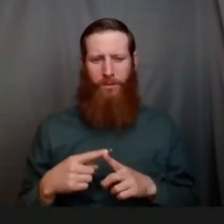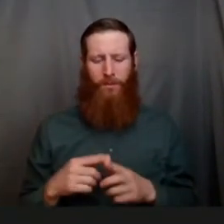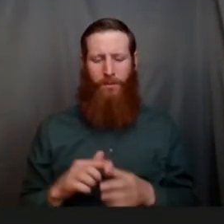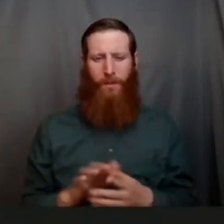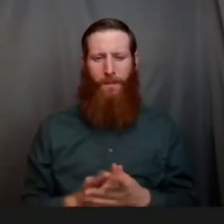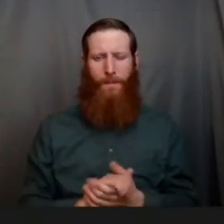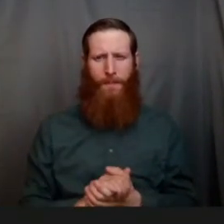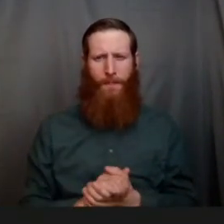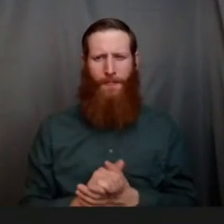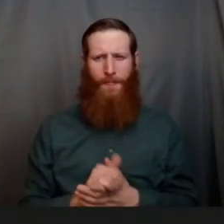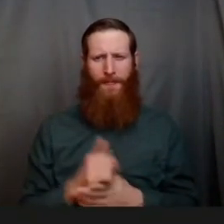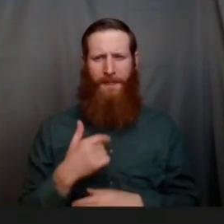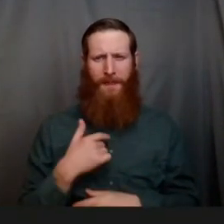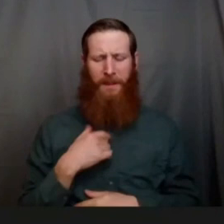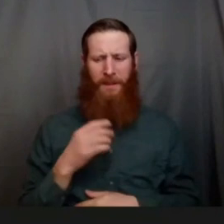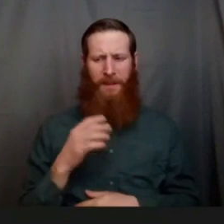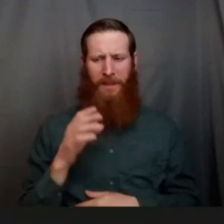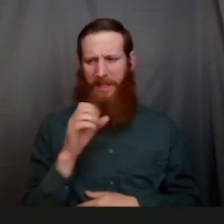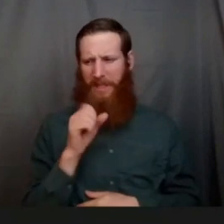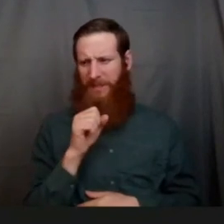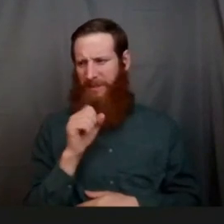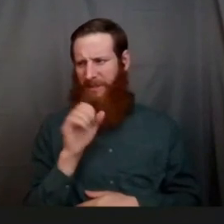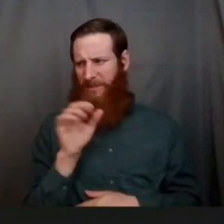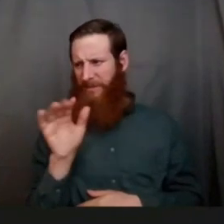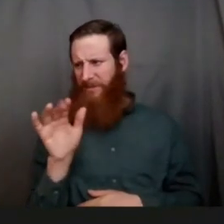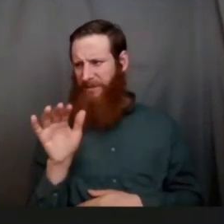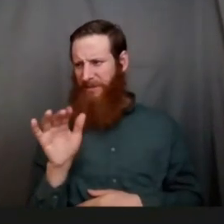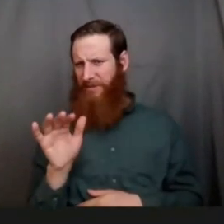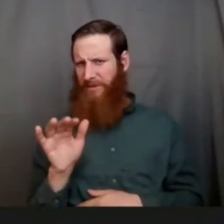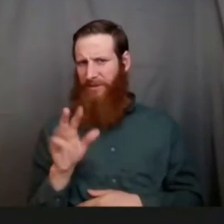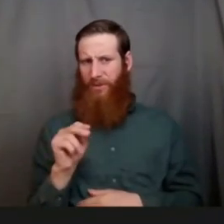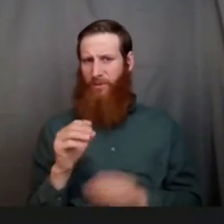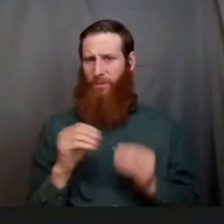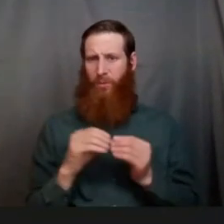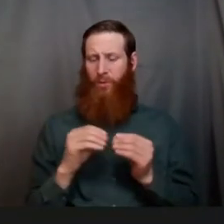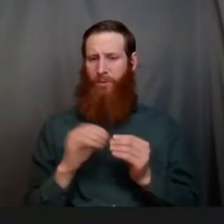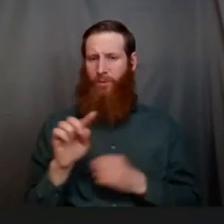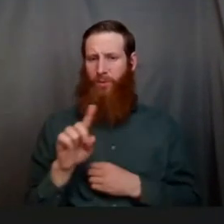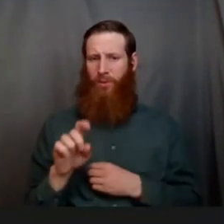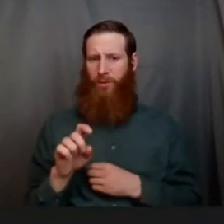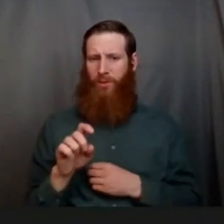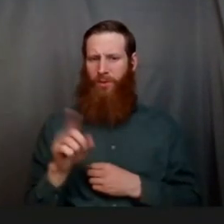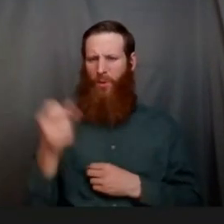I guess, I don't know. I'm not getting any more questions in. Hold, please.